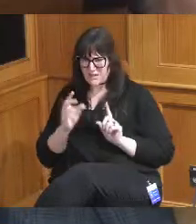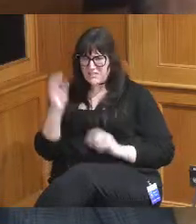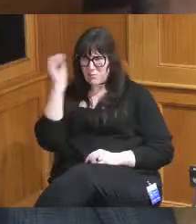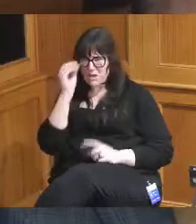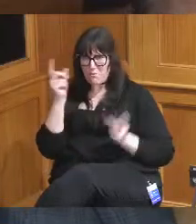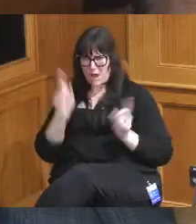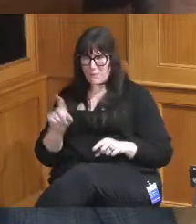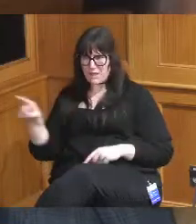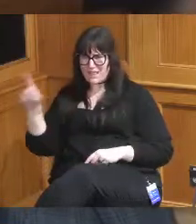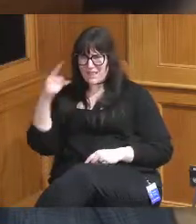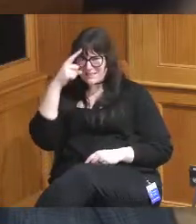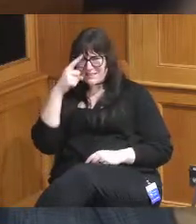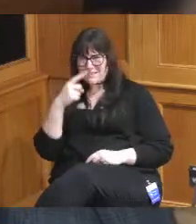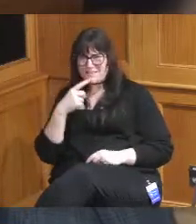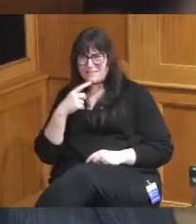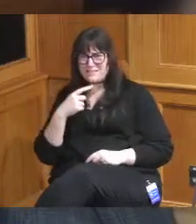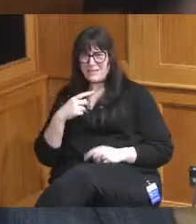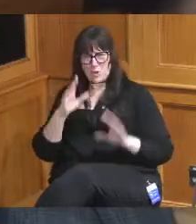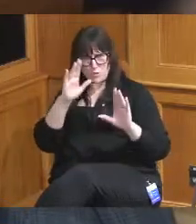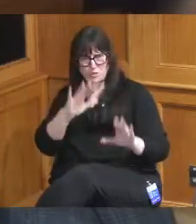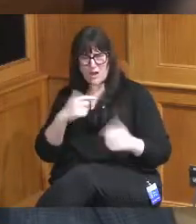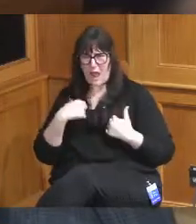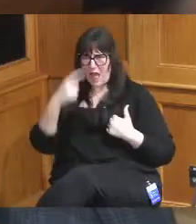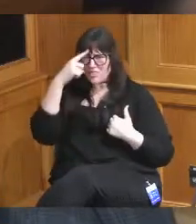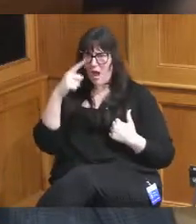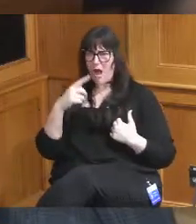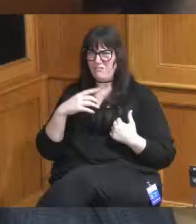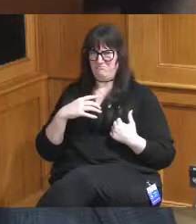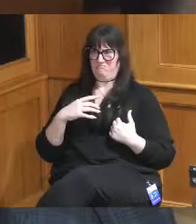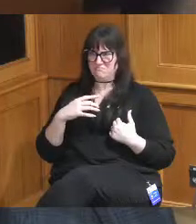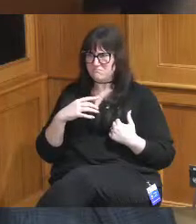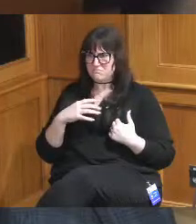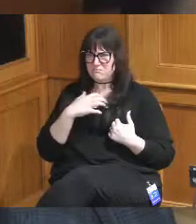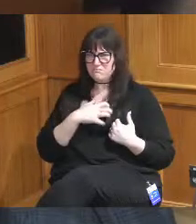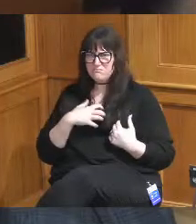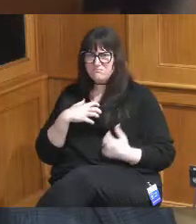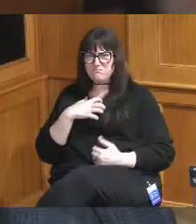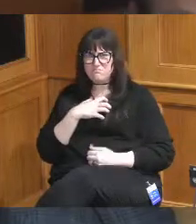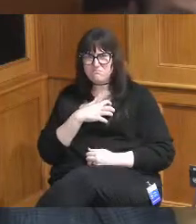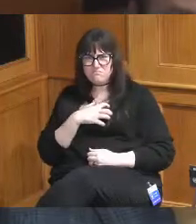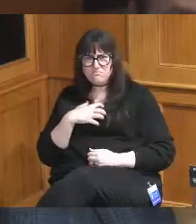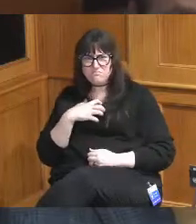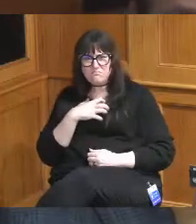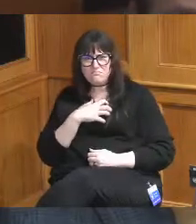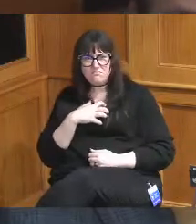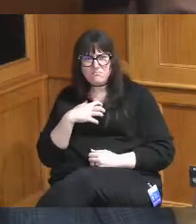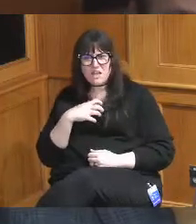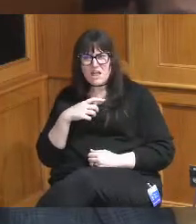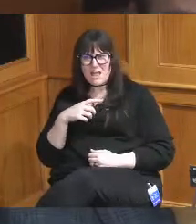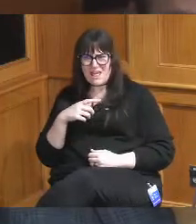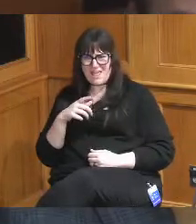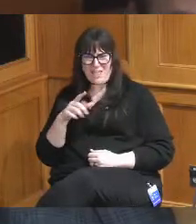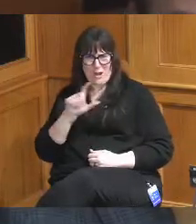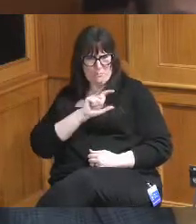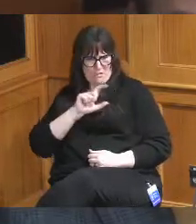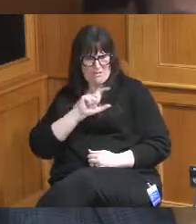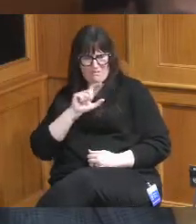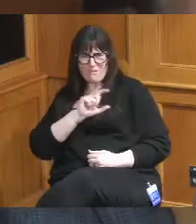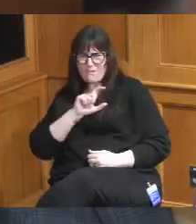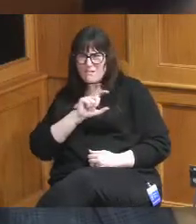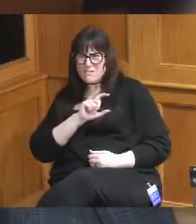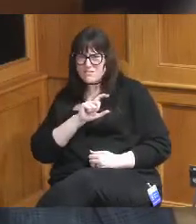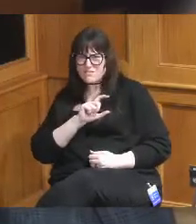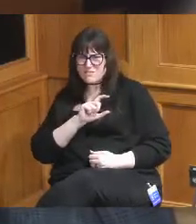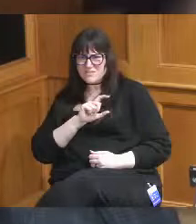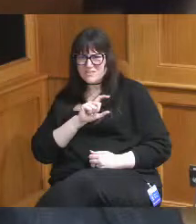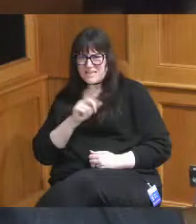They thought it was great. I thought it was disturbing that you would have a police officer